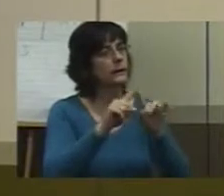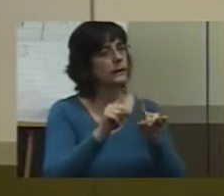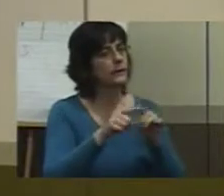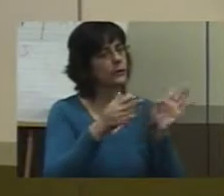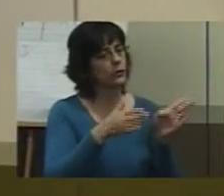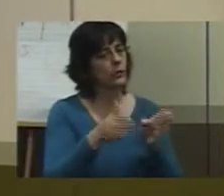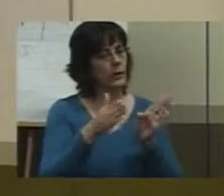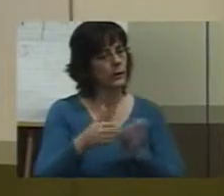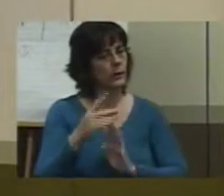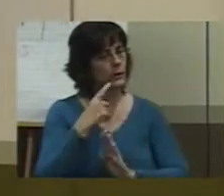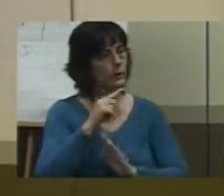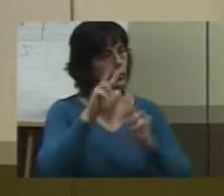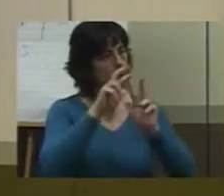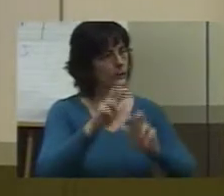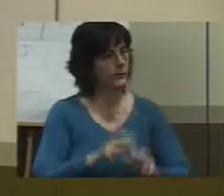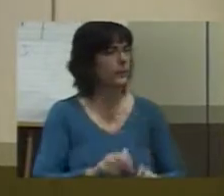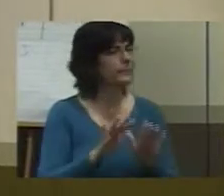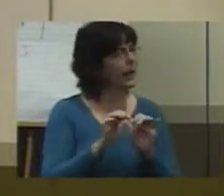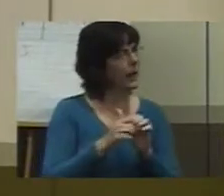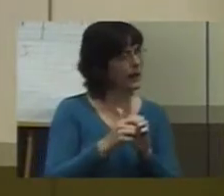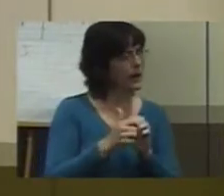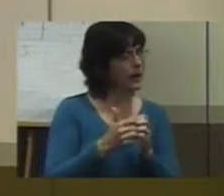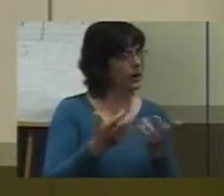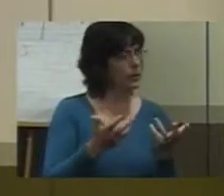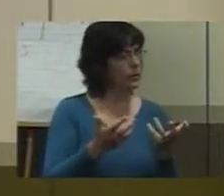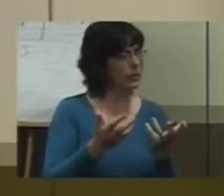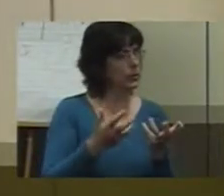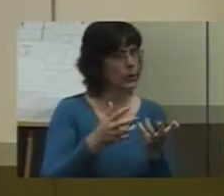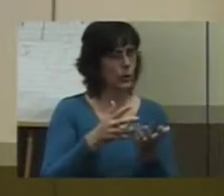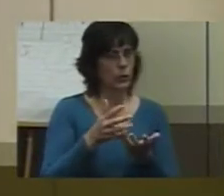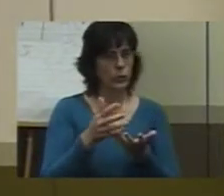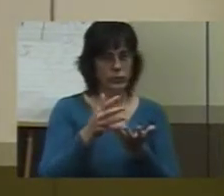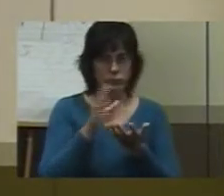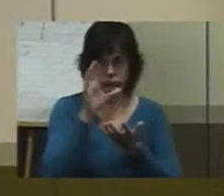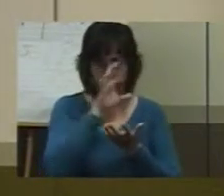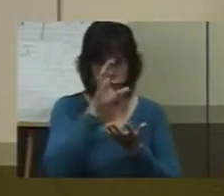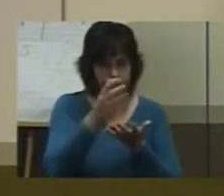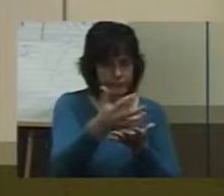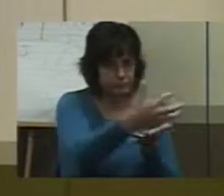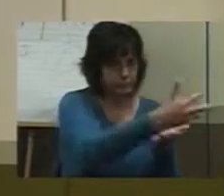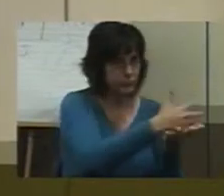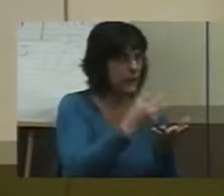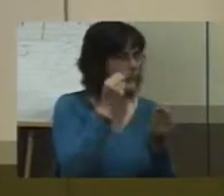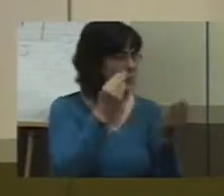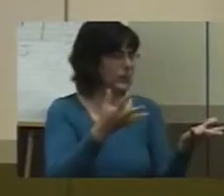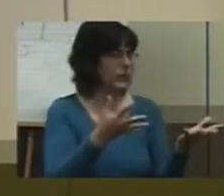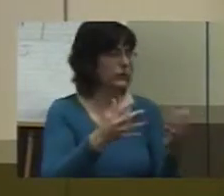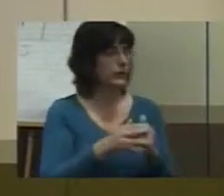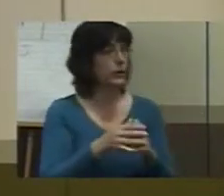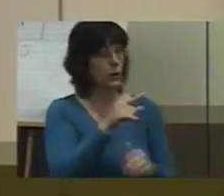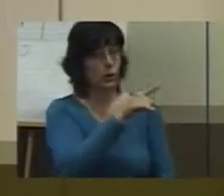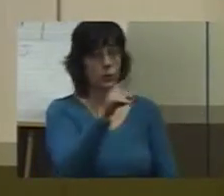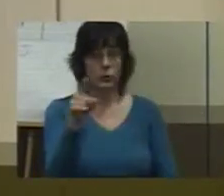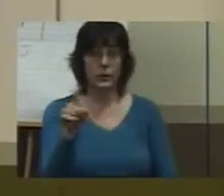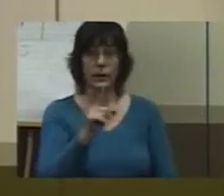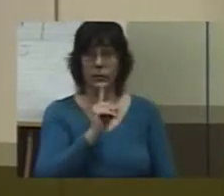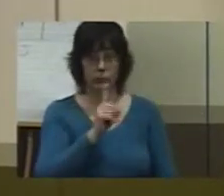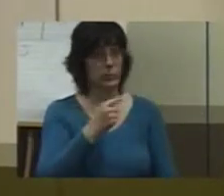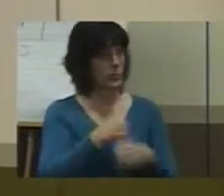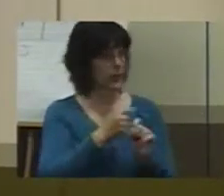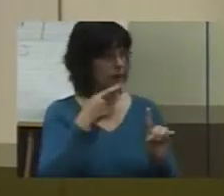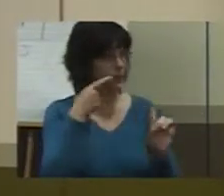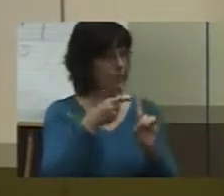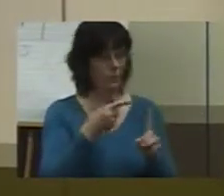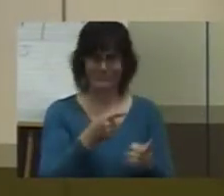different strategies for assessment. How would you go about getting the information that you need? And a lot of you were absolutely